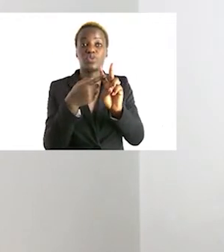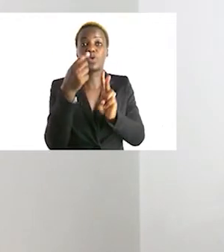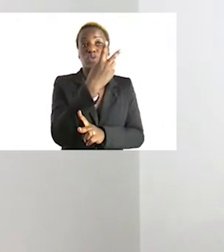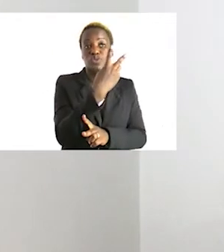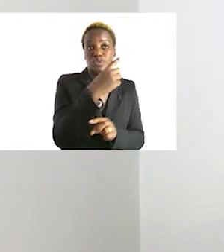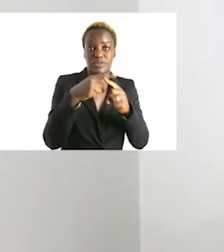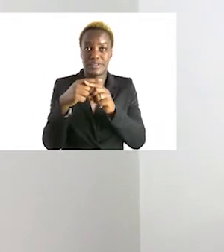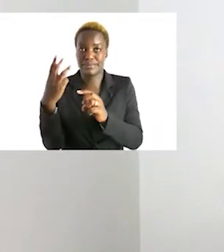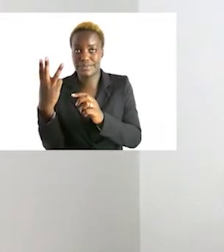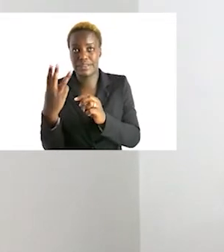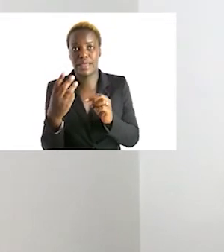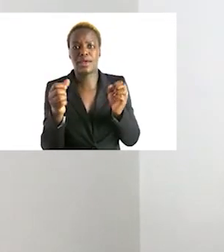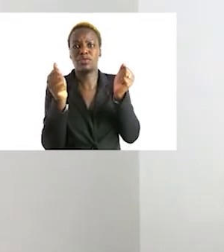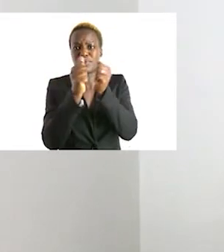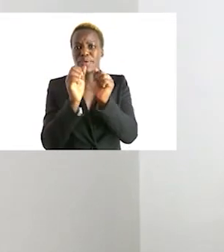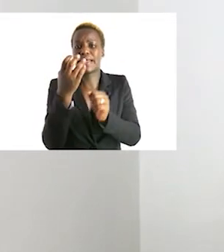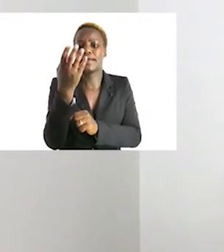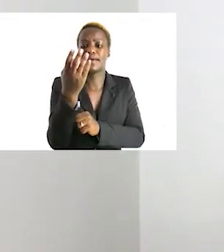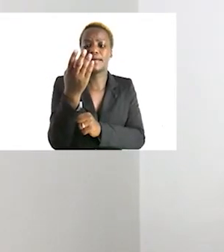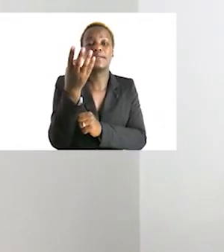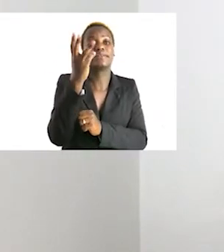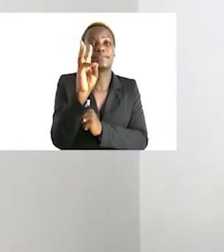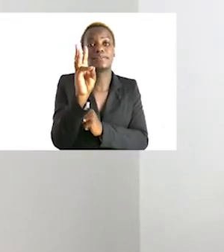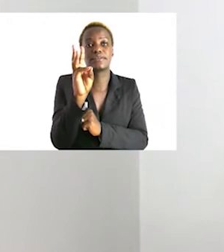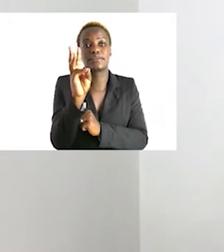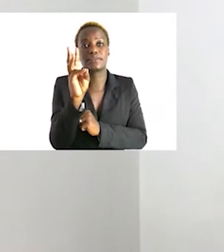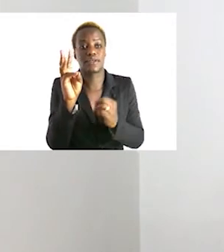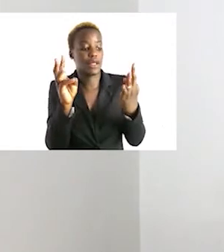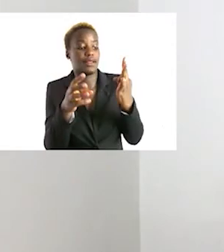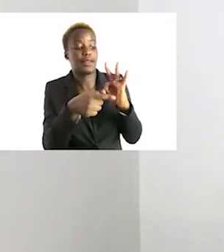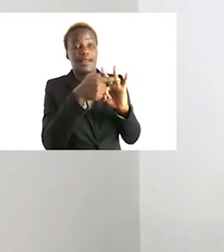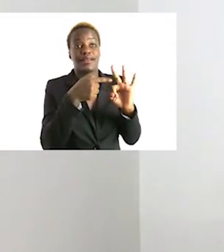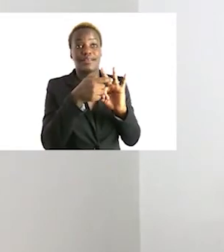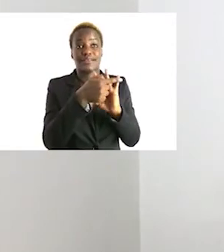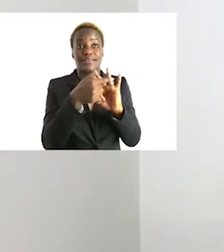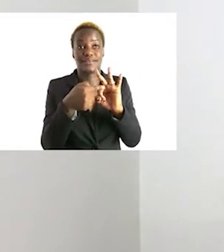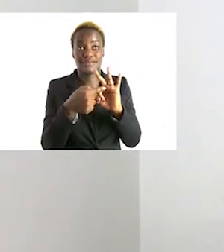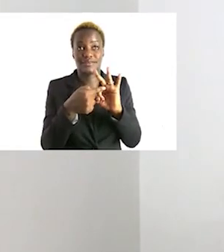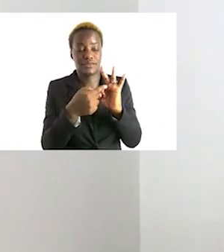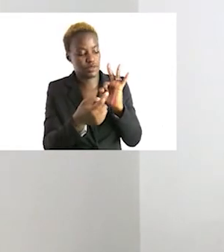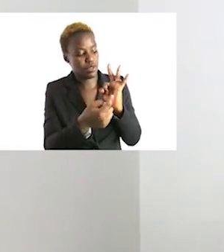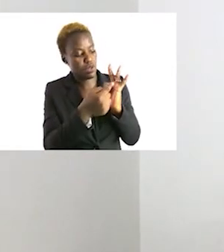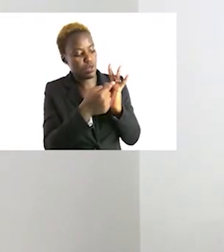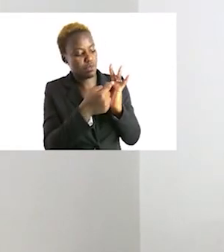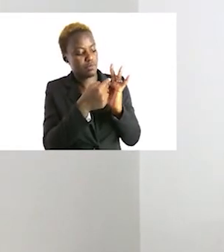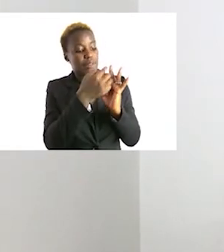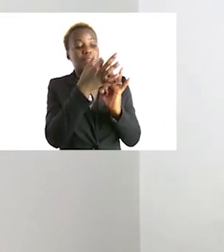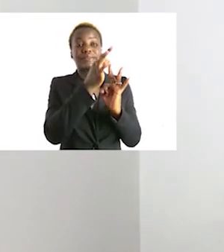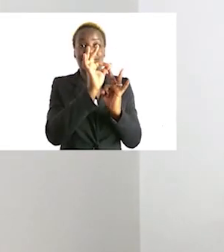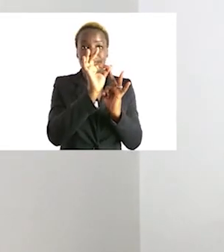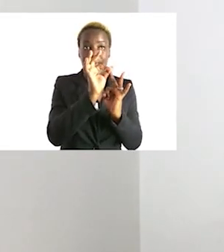6. Very good. Now how about a 3? 3 times 3, 9. 4 times